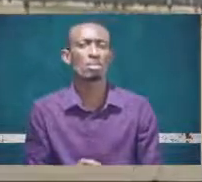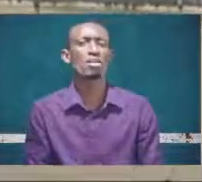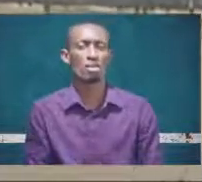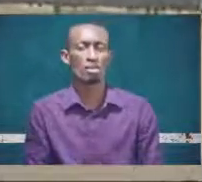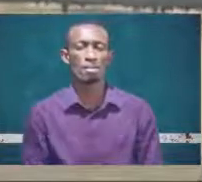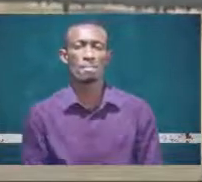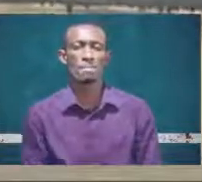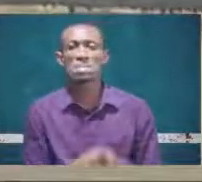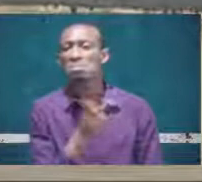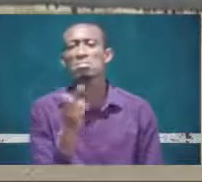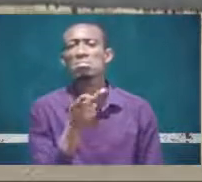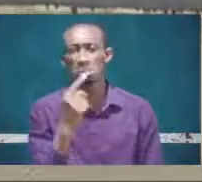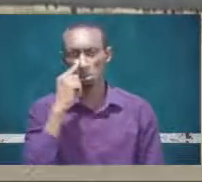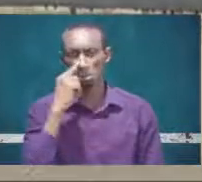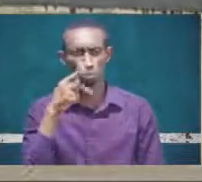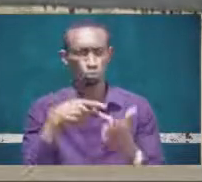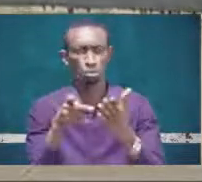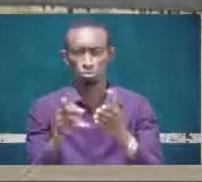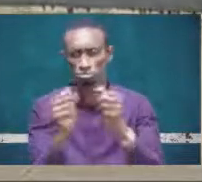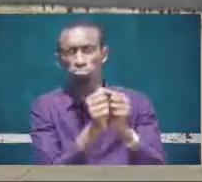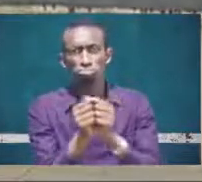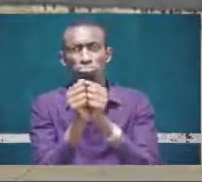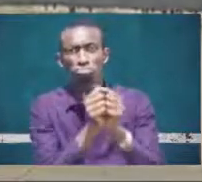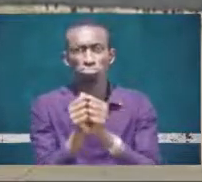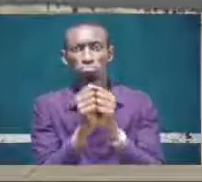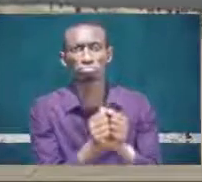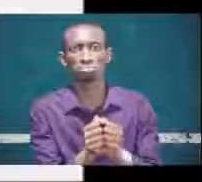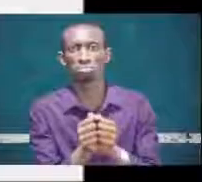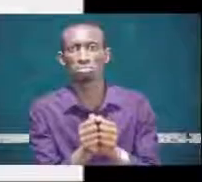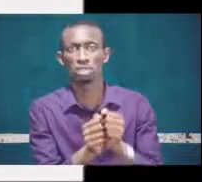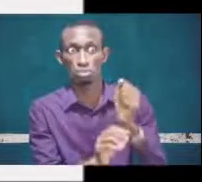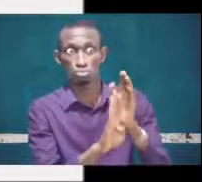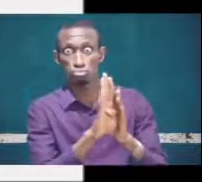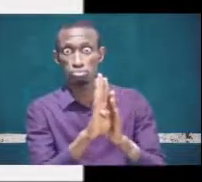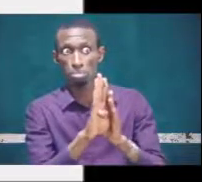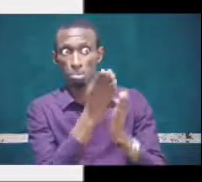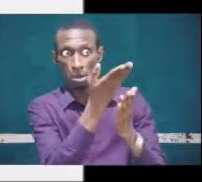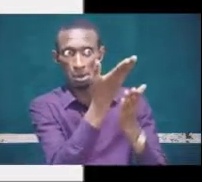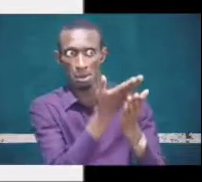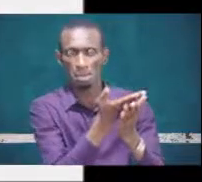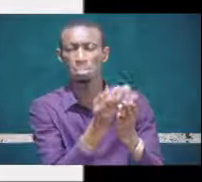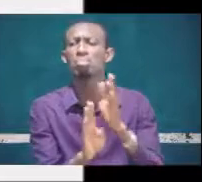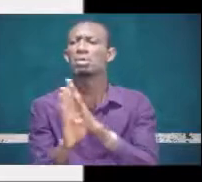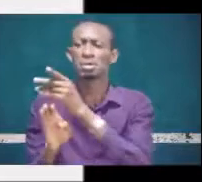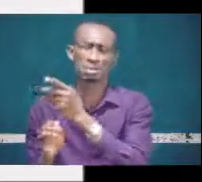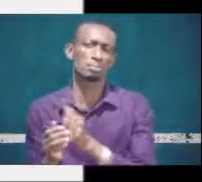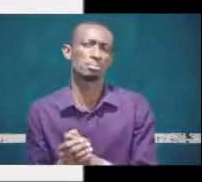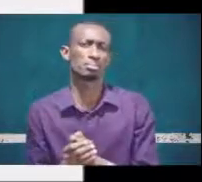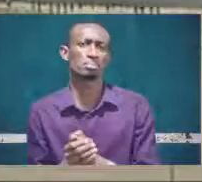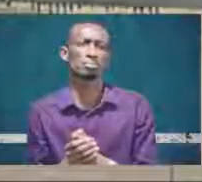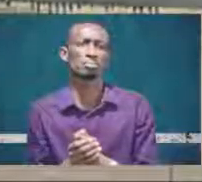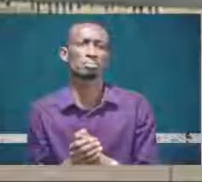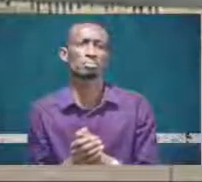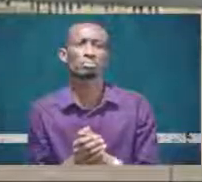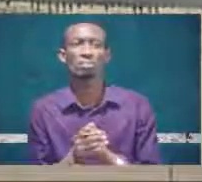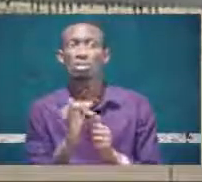used together. So the demand for one creates the demand for the other. An increase in the price of one of